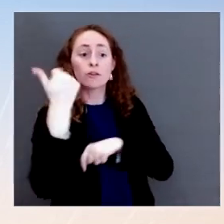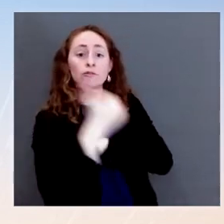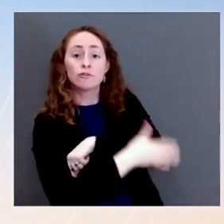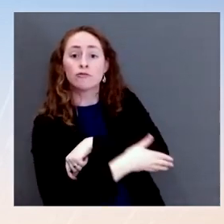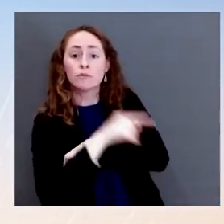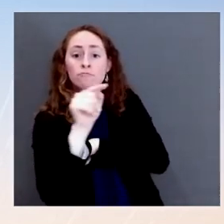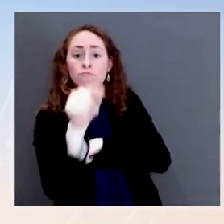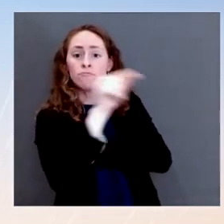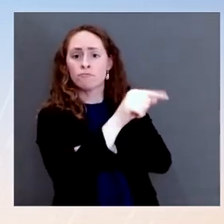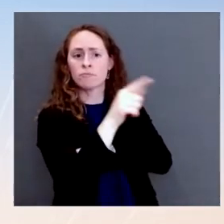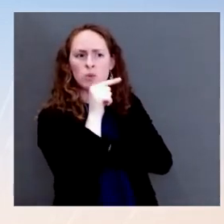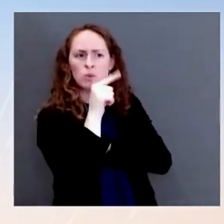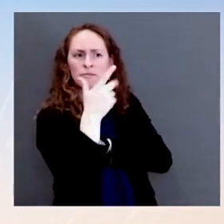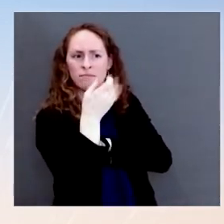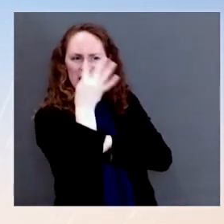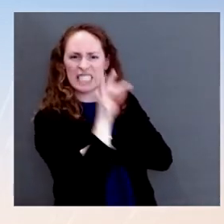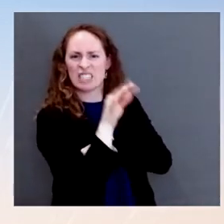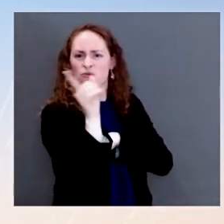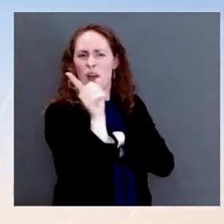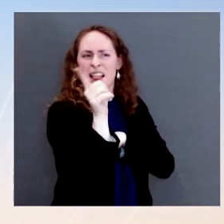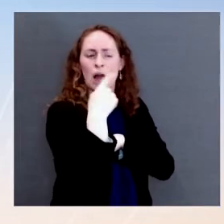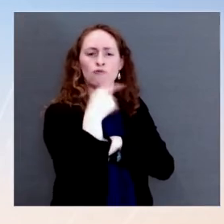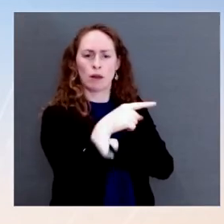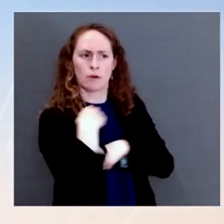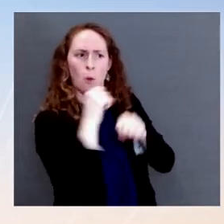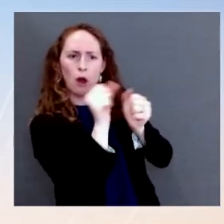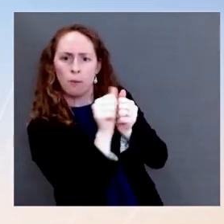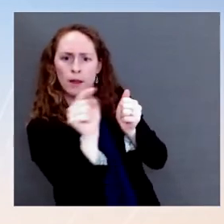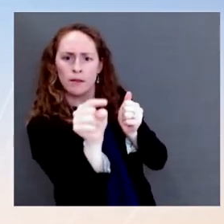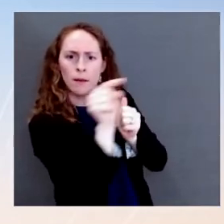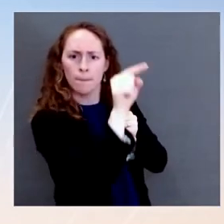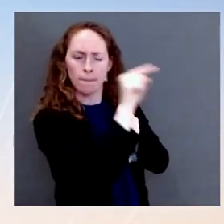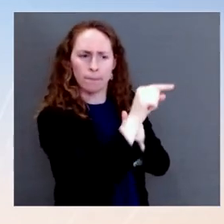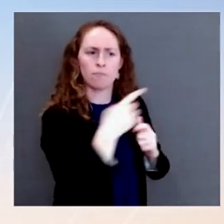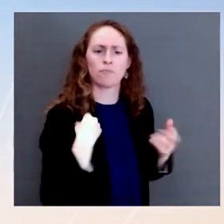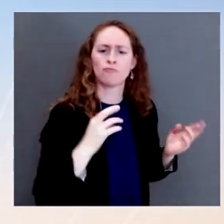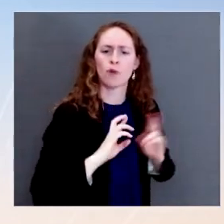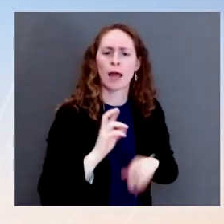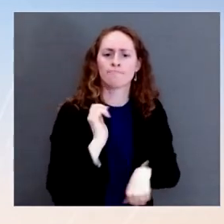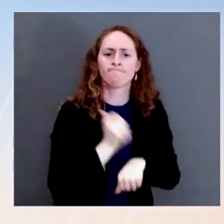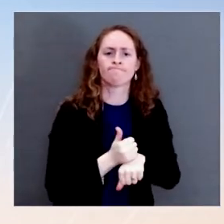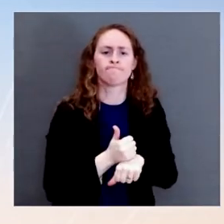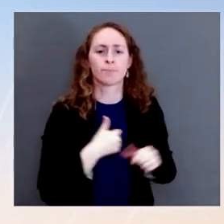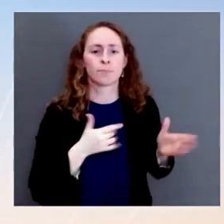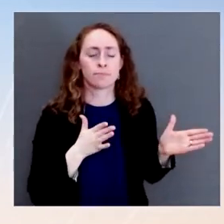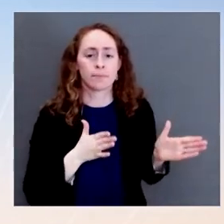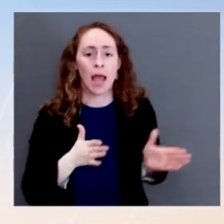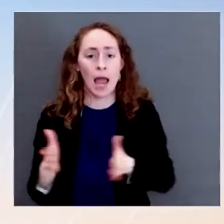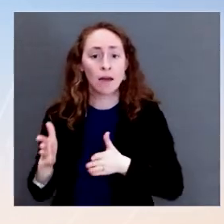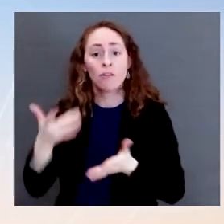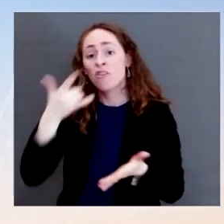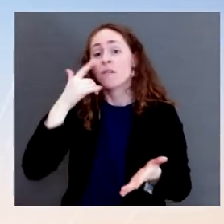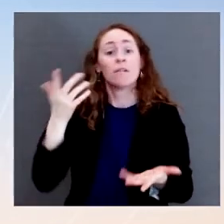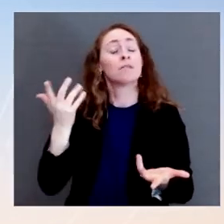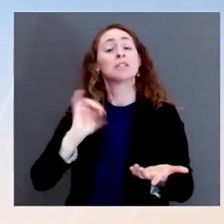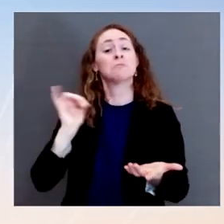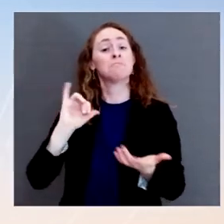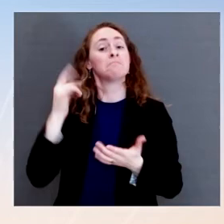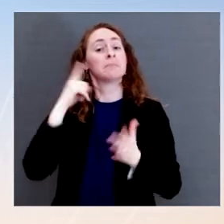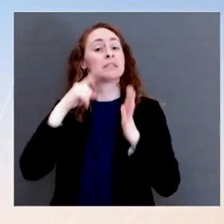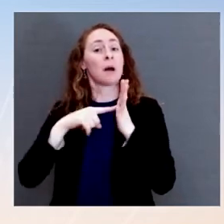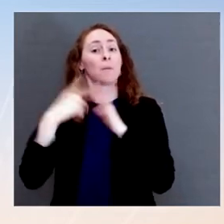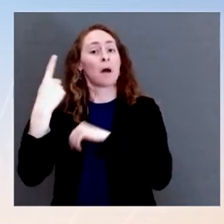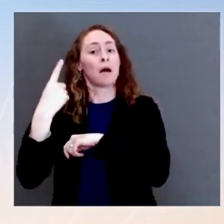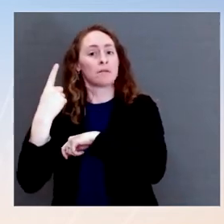economy. I would say that there are some certainly lessons learned or things that we've watched and seen that we certainly saw back in 2014,